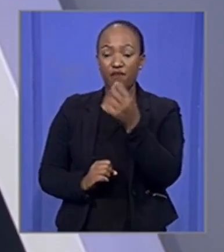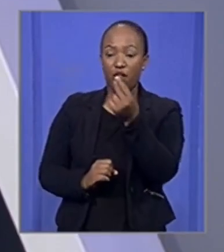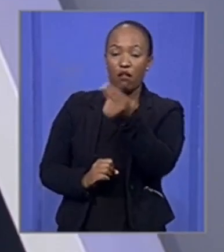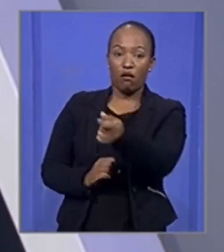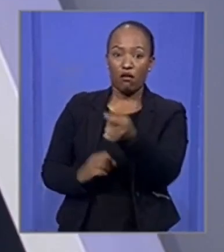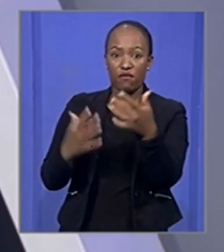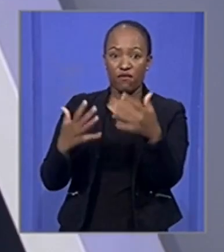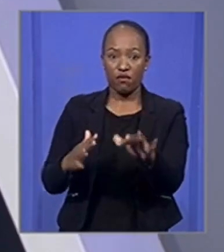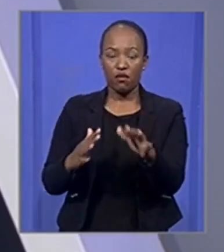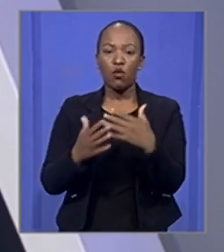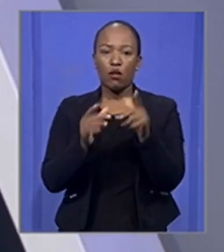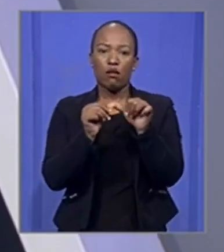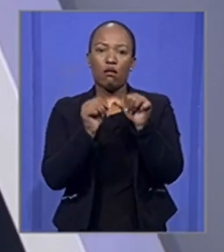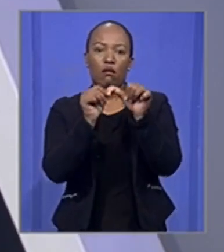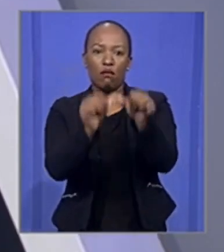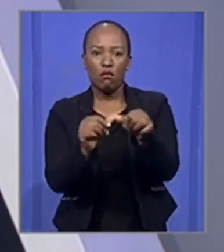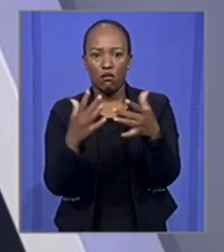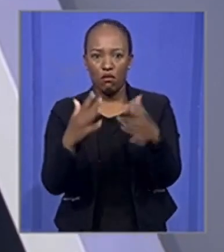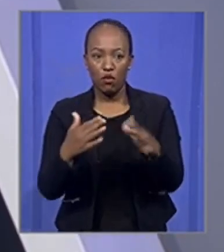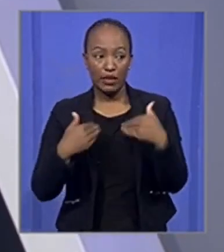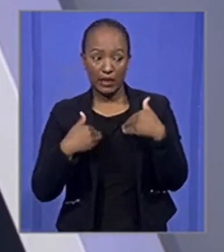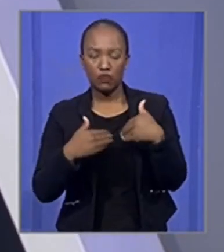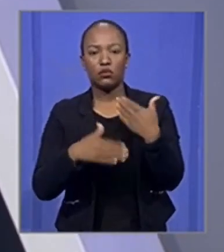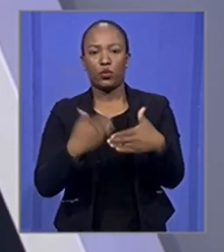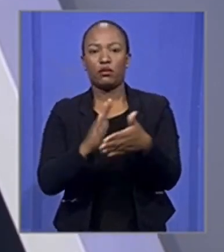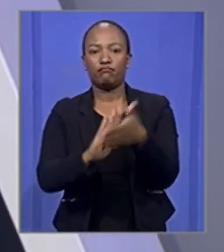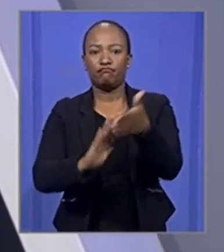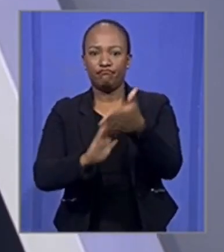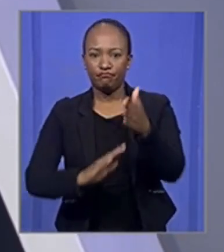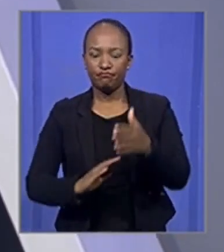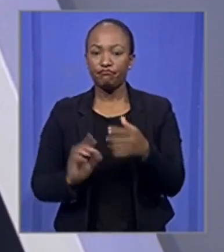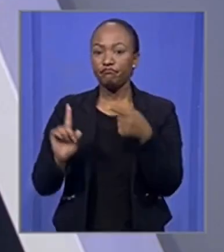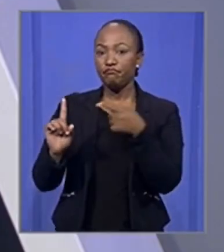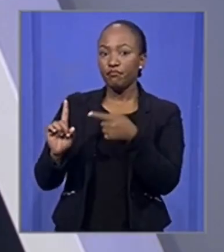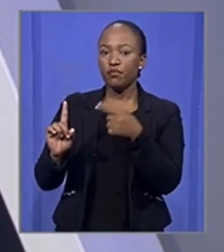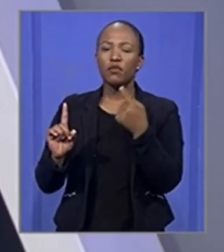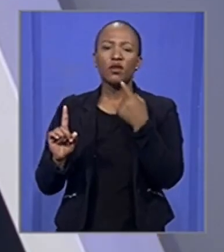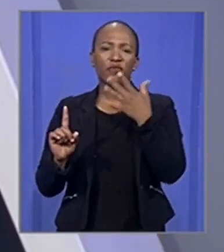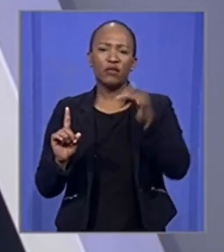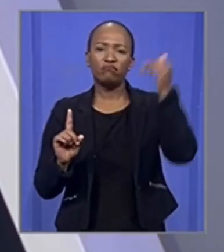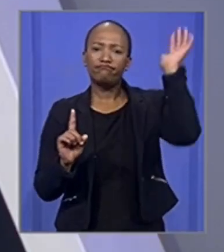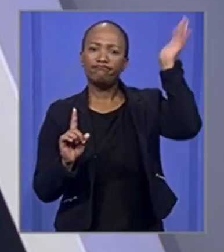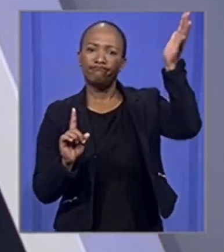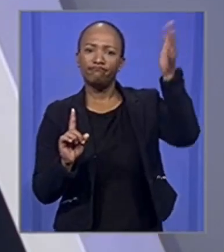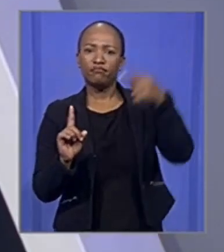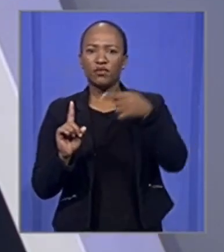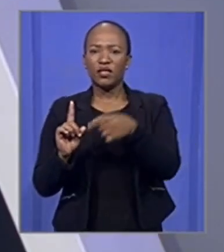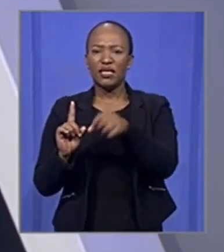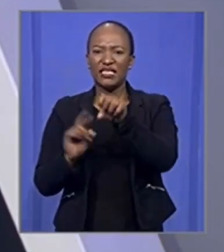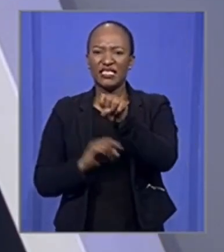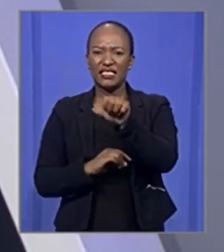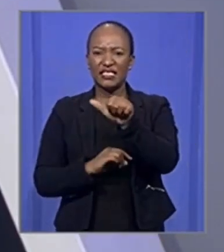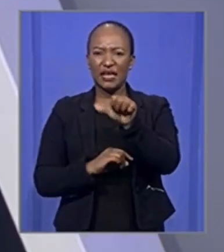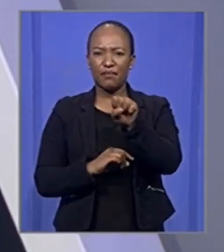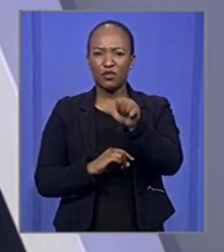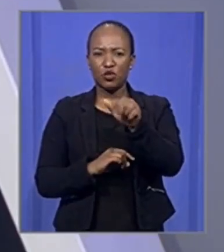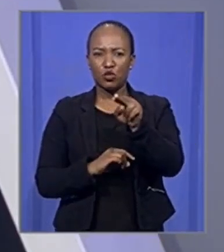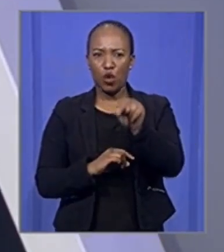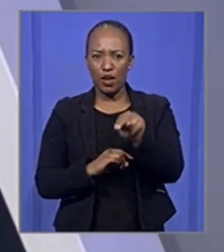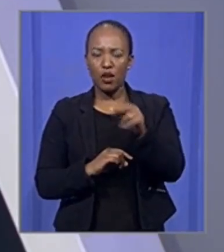e tla tswela pele ho ikamanya le seo e se qadileng Balula o buile sena a le holong ya Samson Sifuthi e